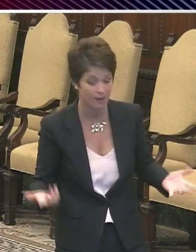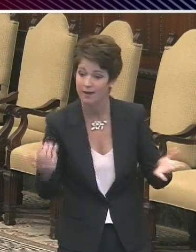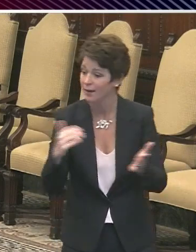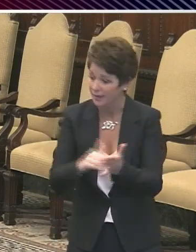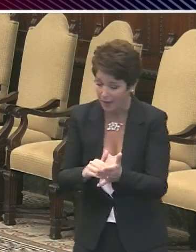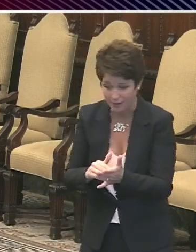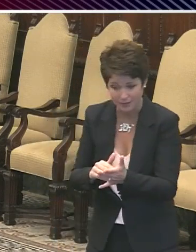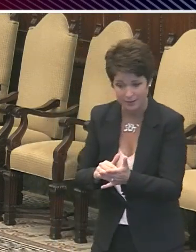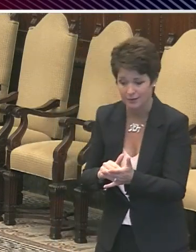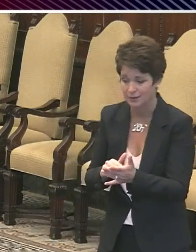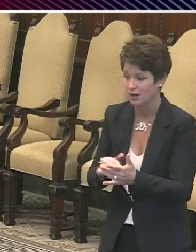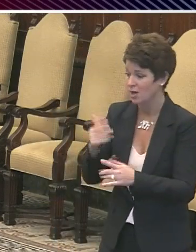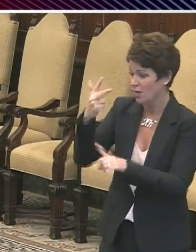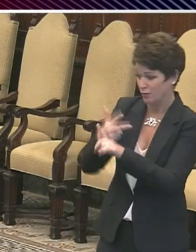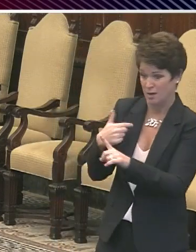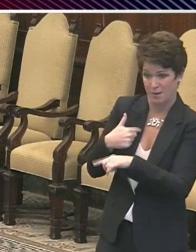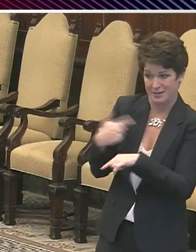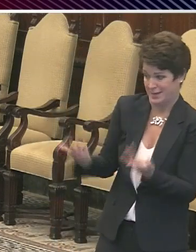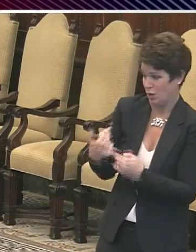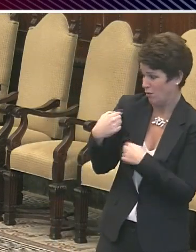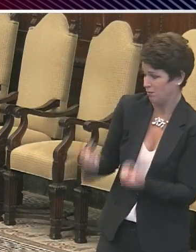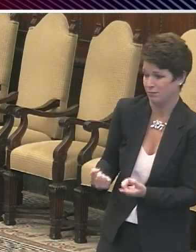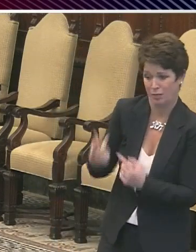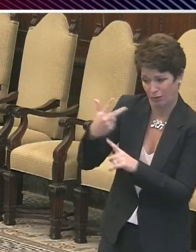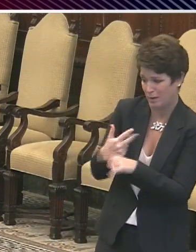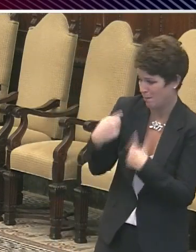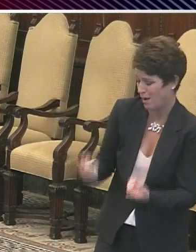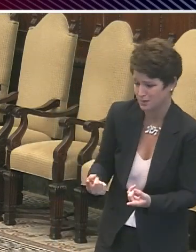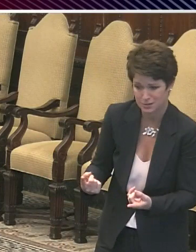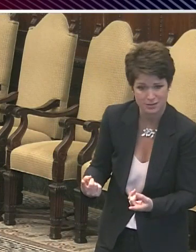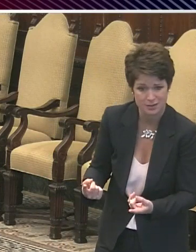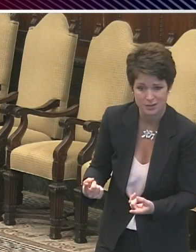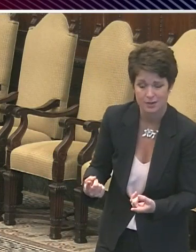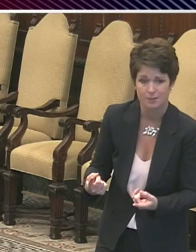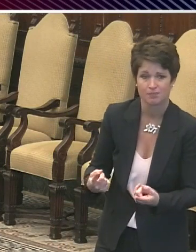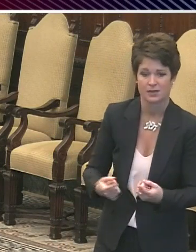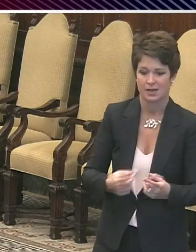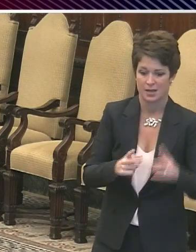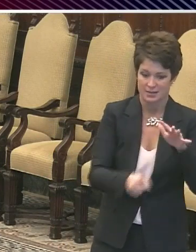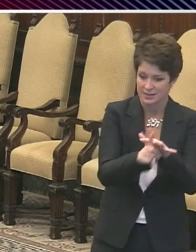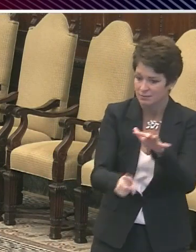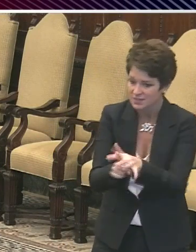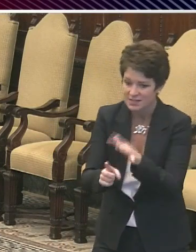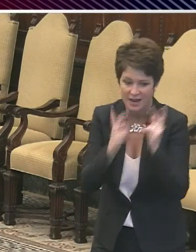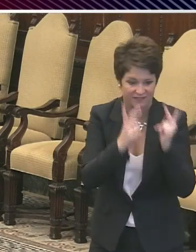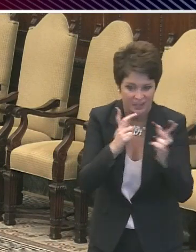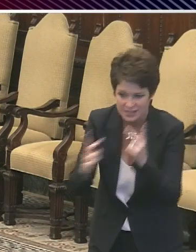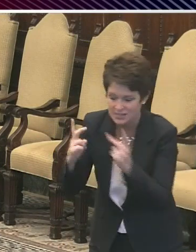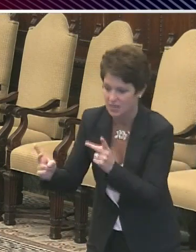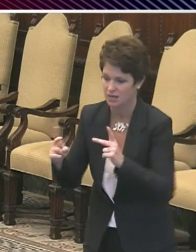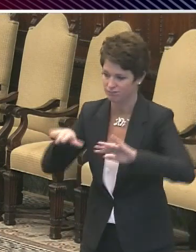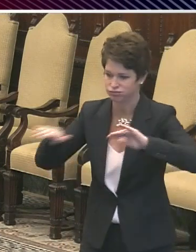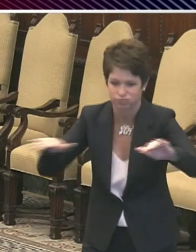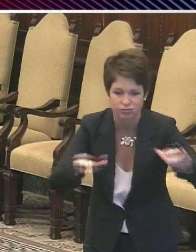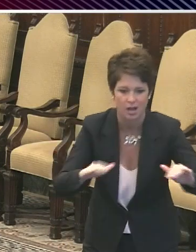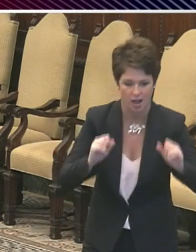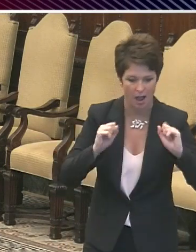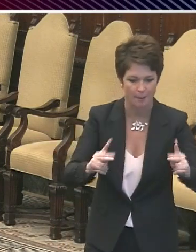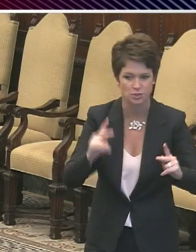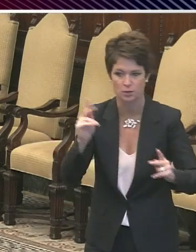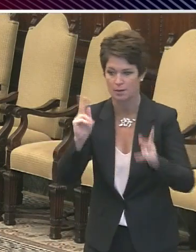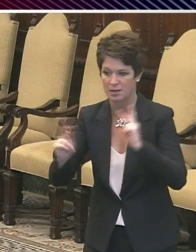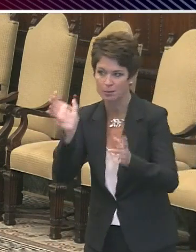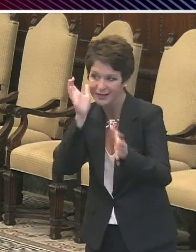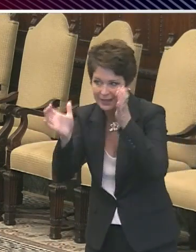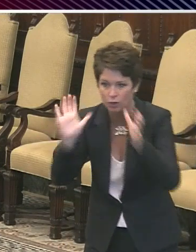Again, and like I said, in the 3 months that I've been here, hitting up, making site visits, and really having an opportunity to hear from